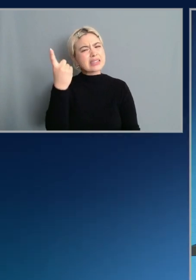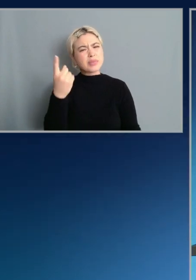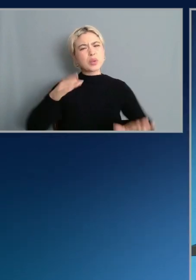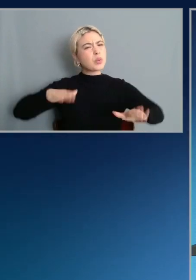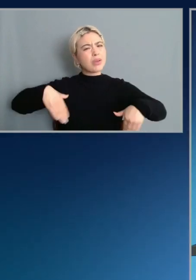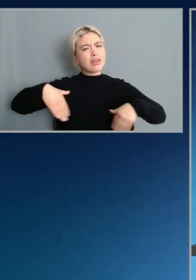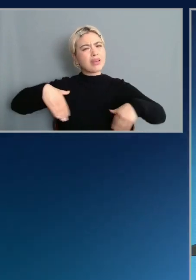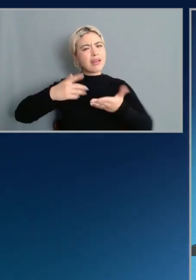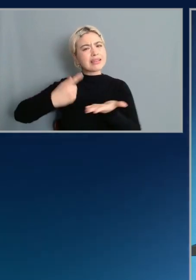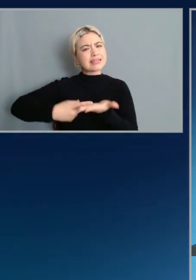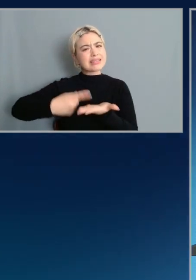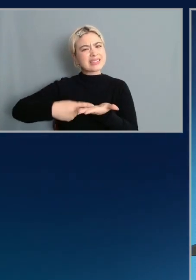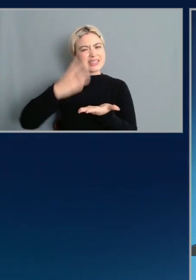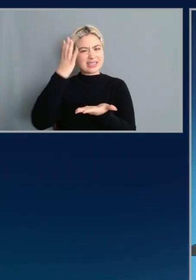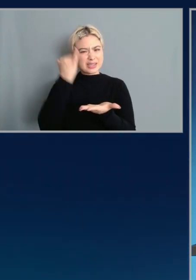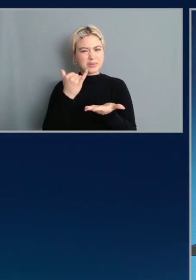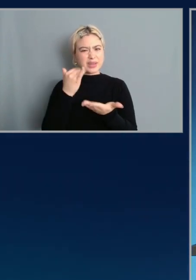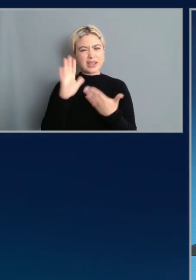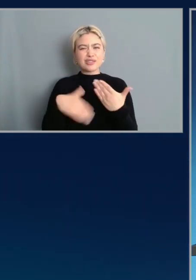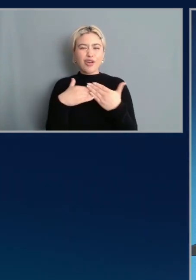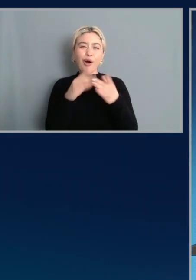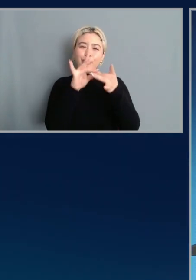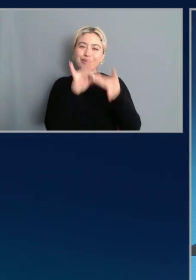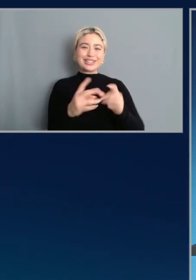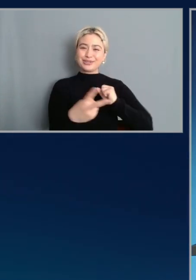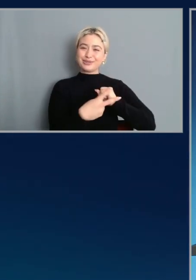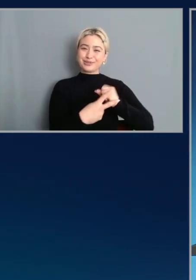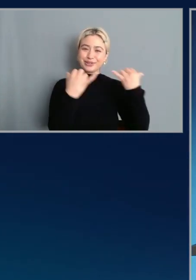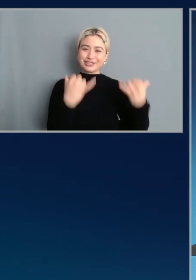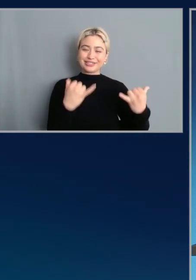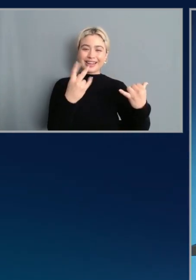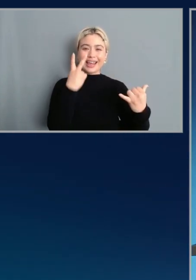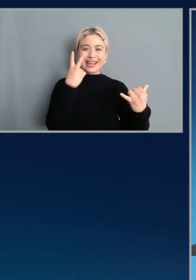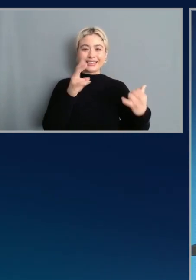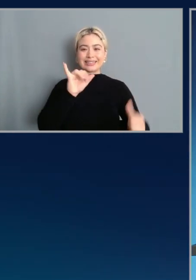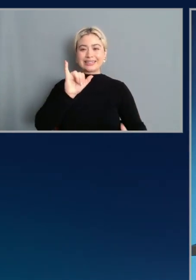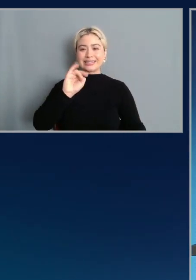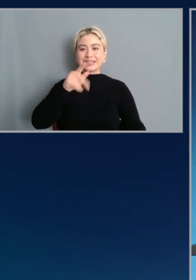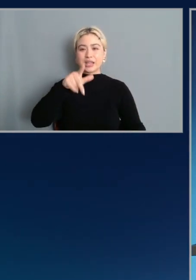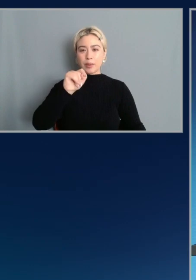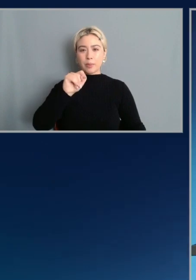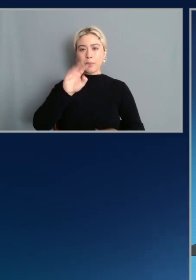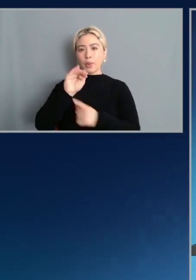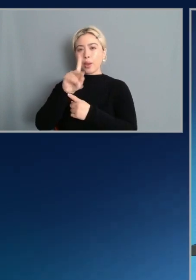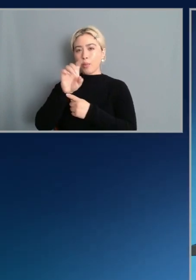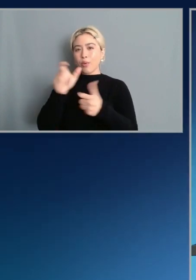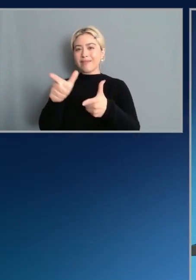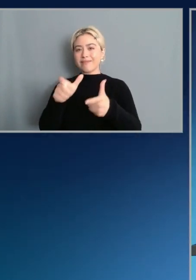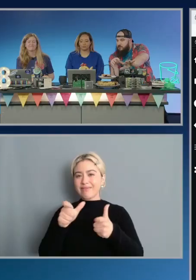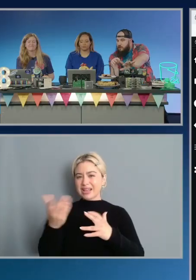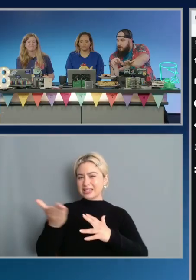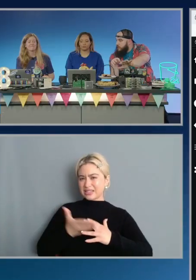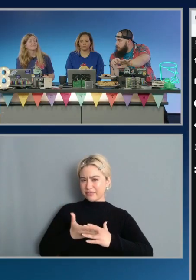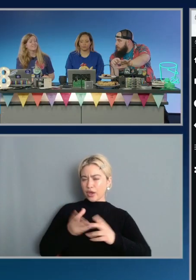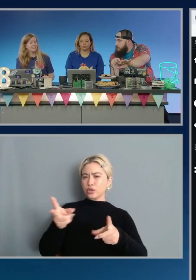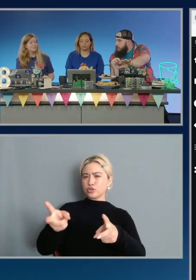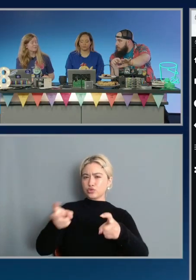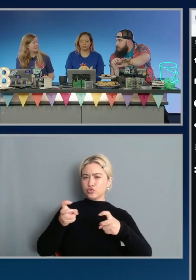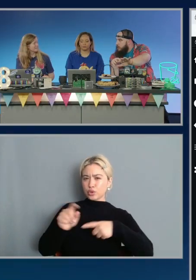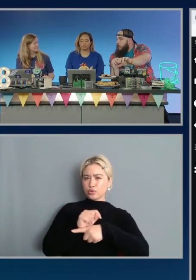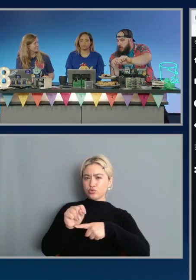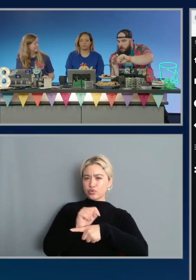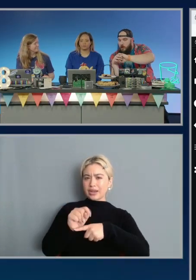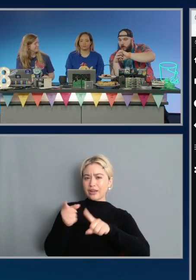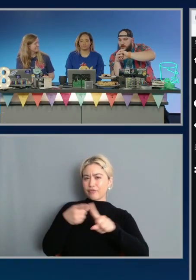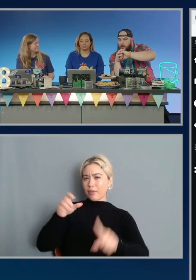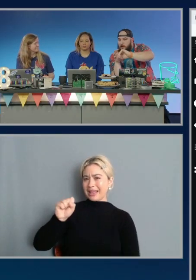yet because it's all about storage today, Emily. I see like input mode fast file. So you're pulling the training data, I would imagine, from S3, right? That is